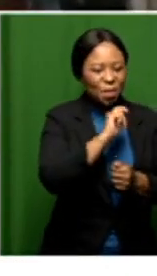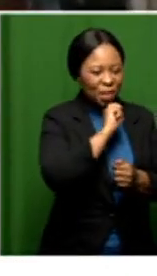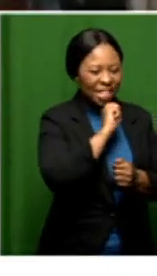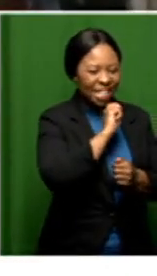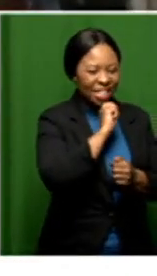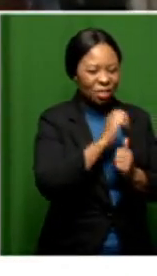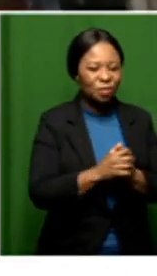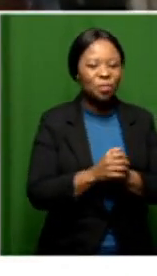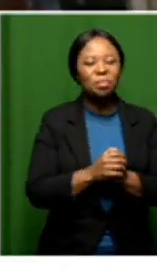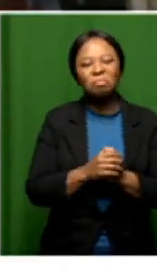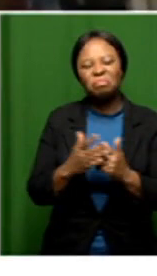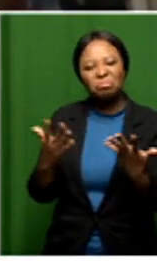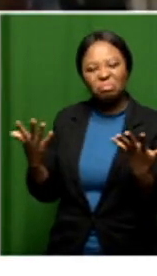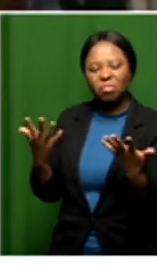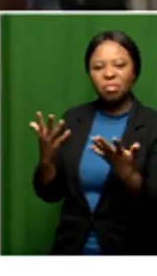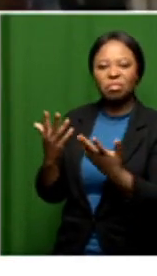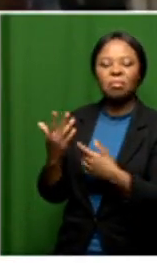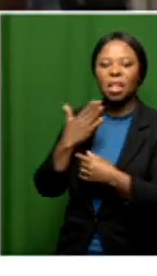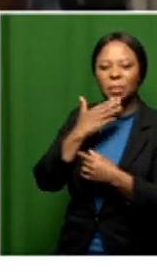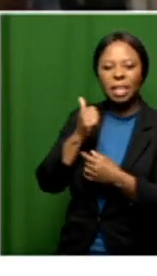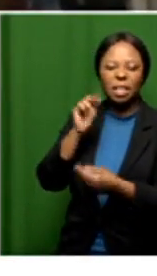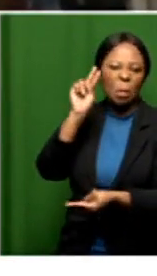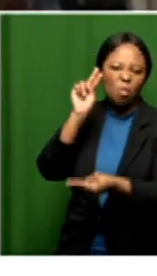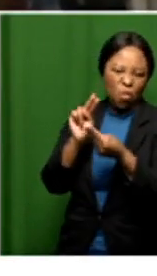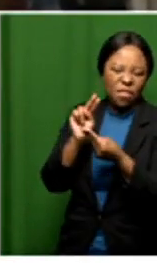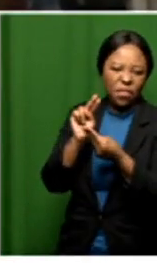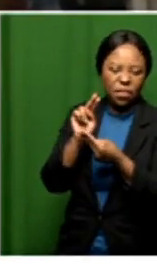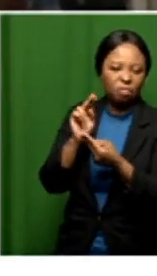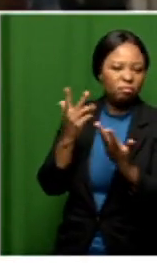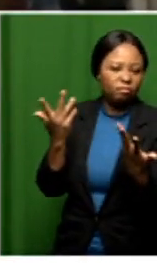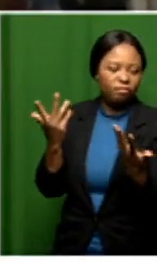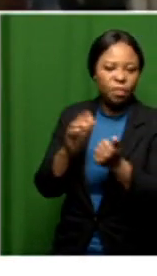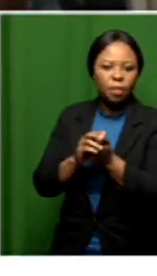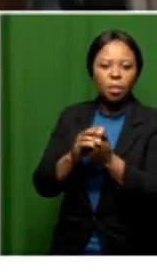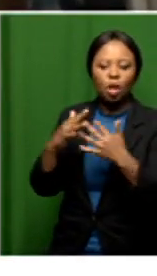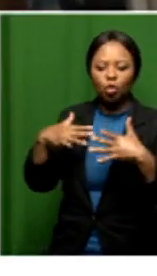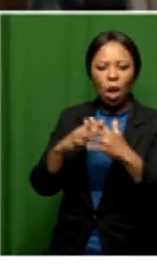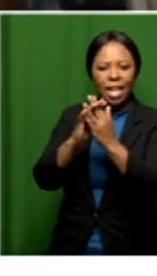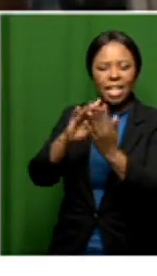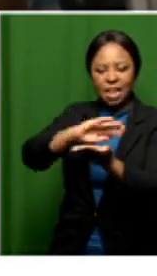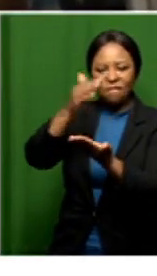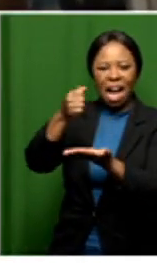Morning. Perhaps as an introduction, can we briefly remind us what is the Solidarity Fund?